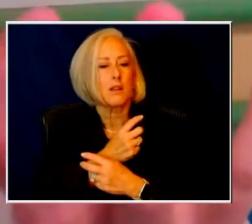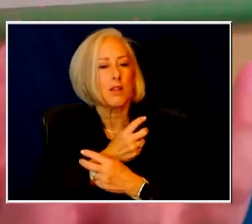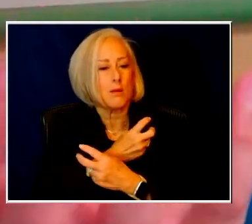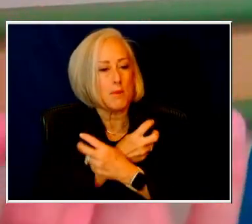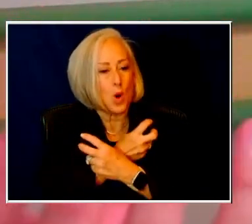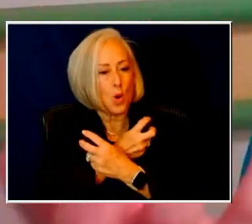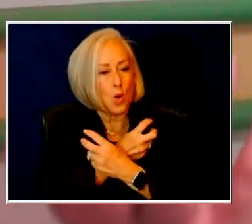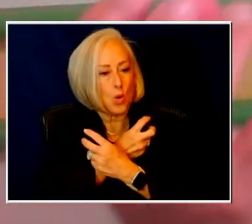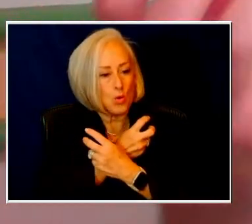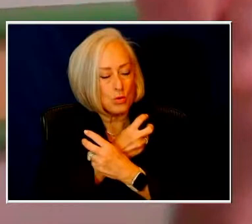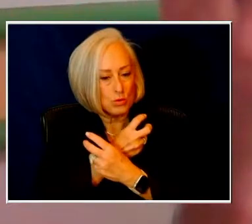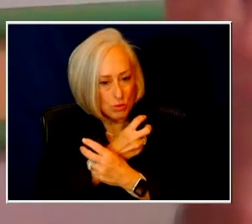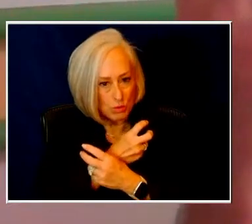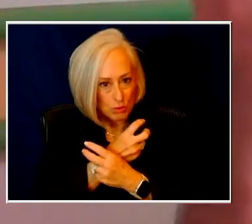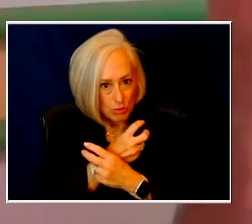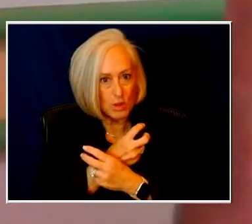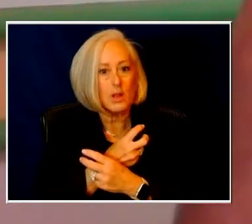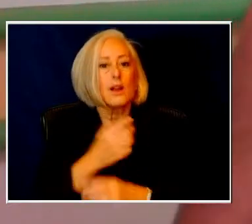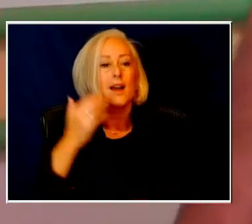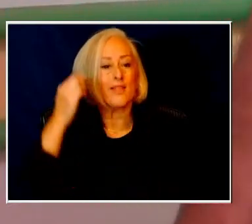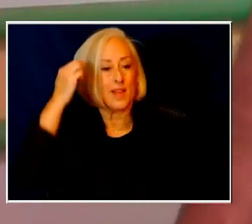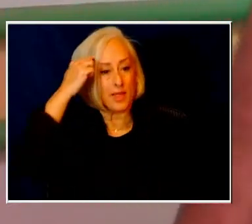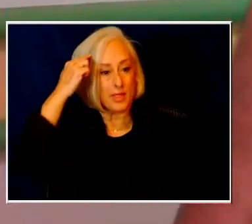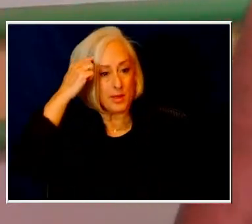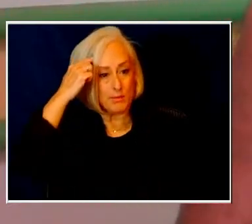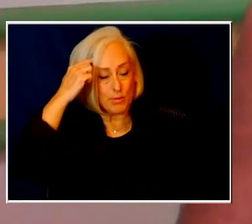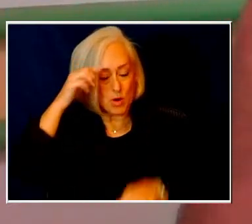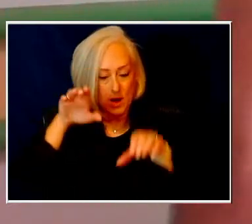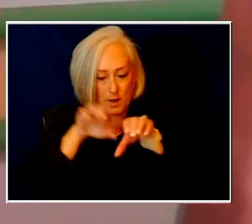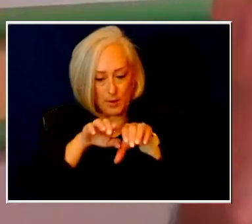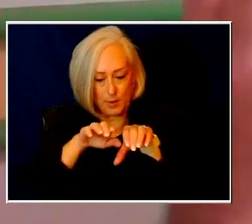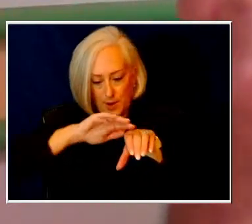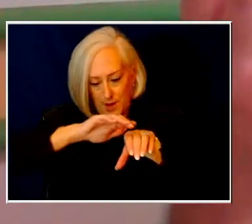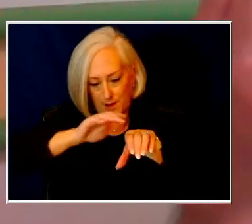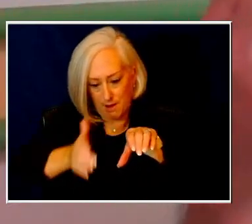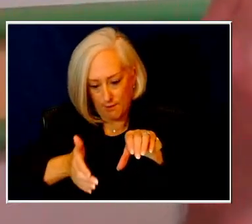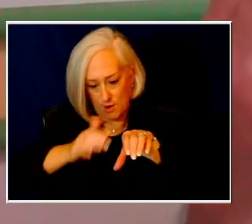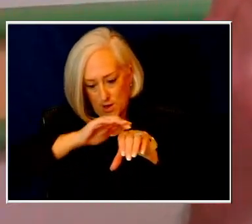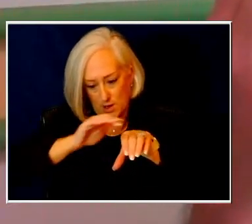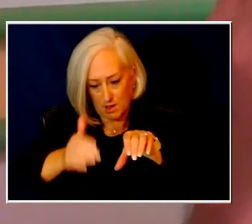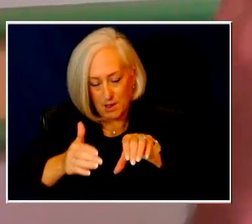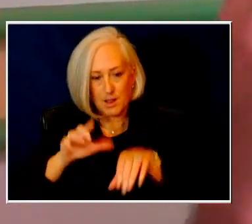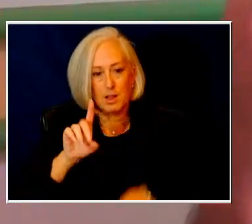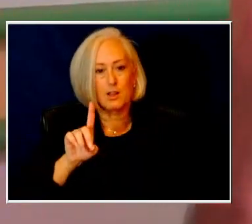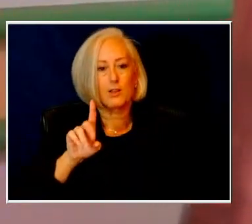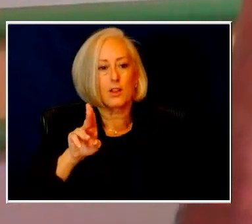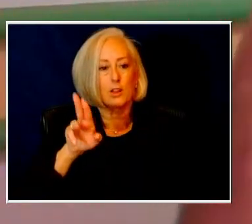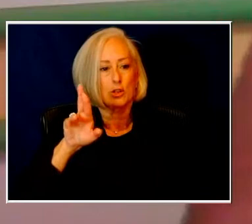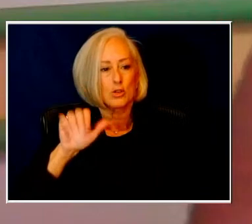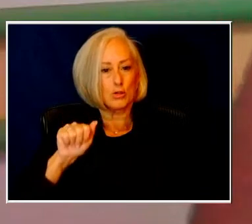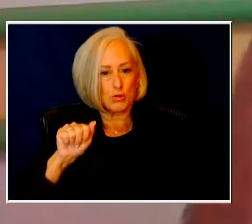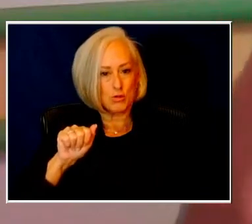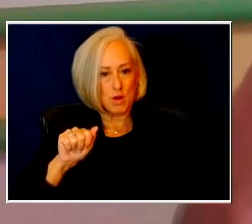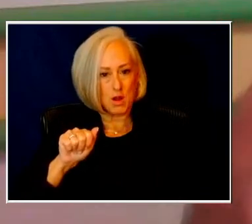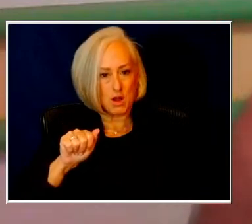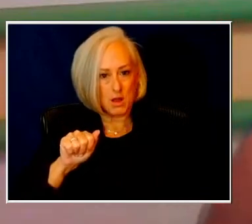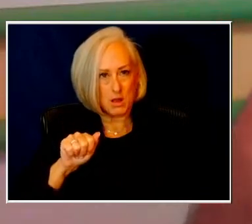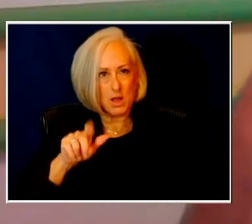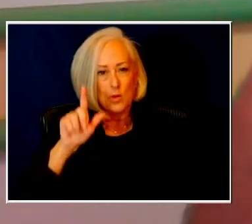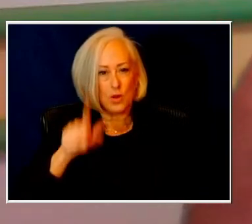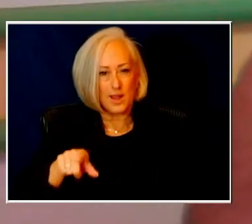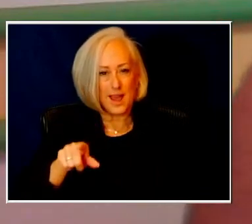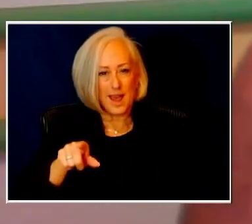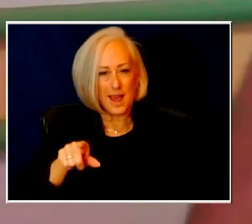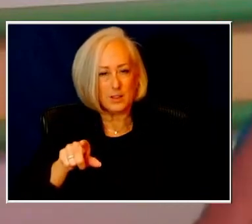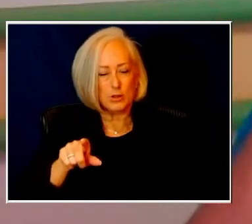in the coverings of the brain called the dura, and that it's hard to recreate. And so we had to pack